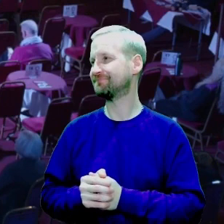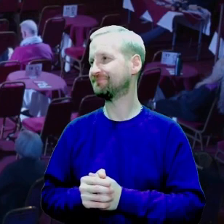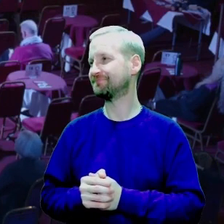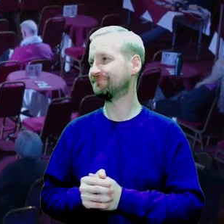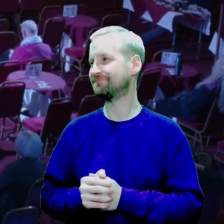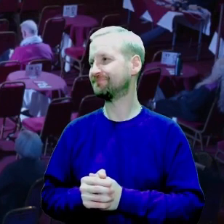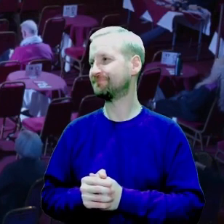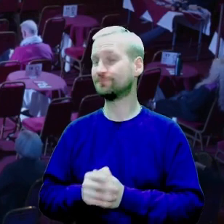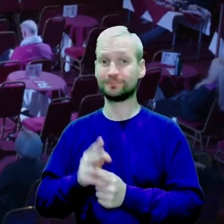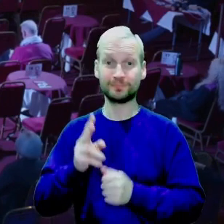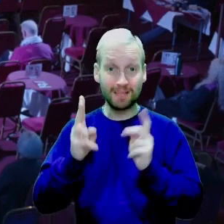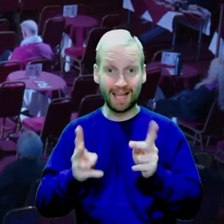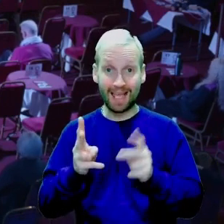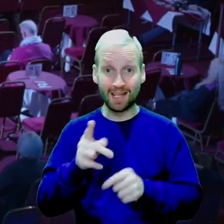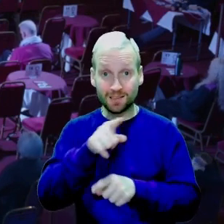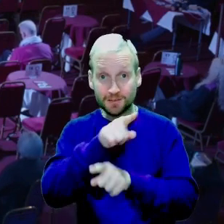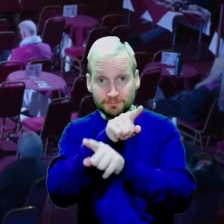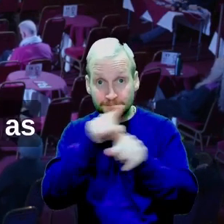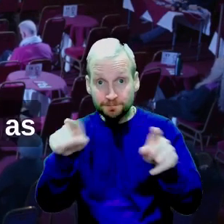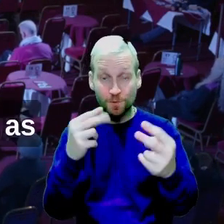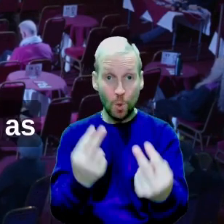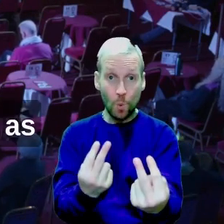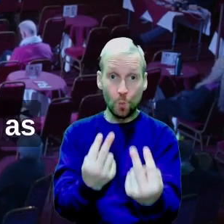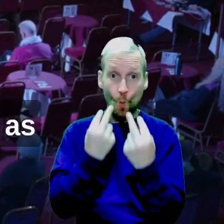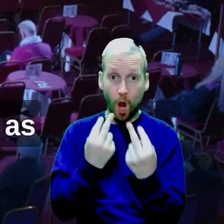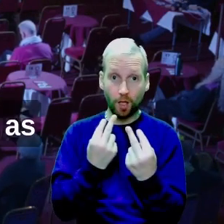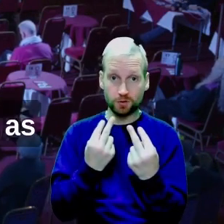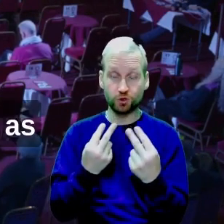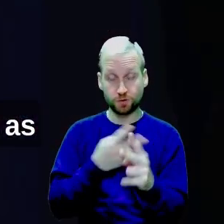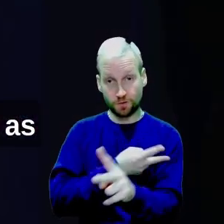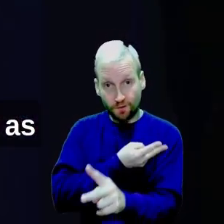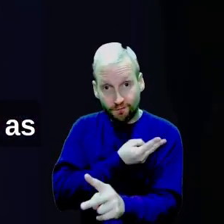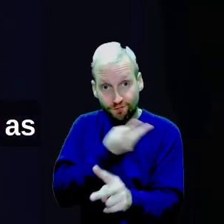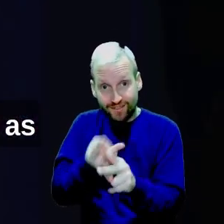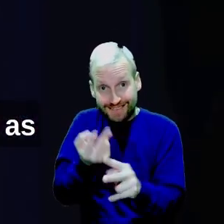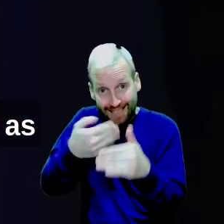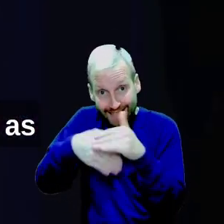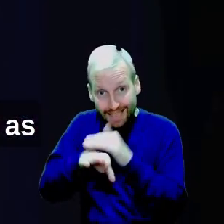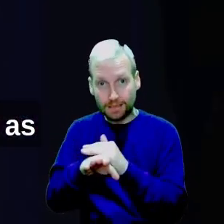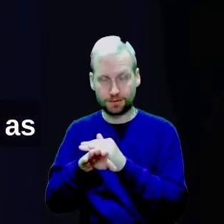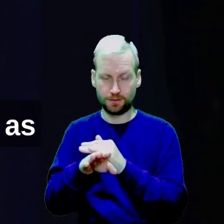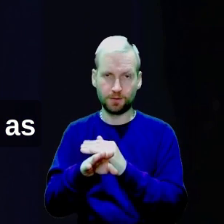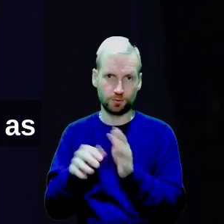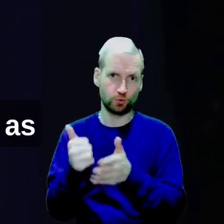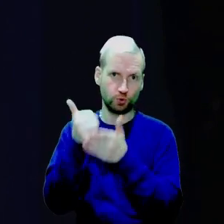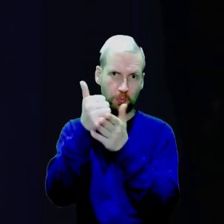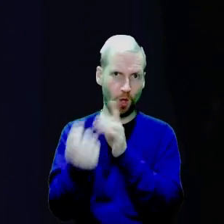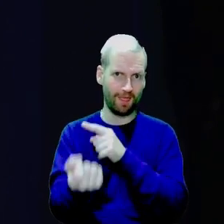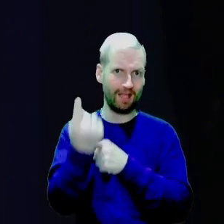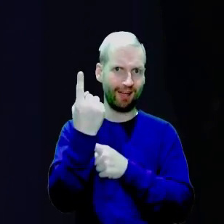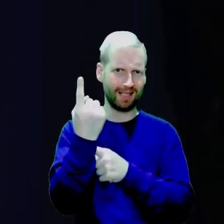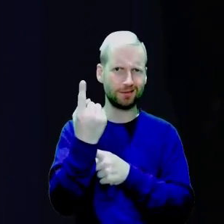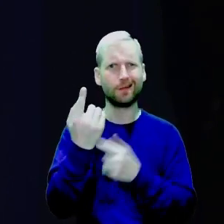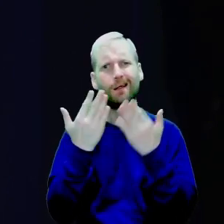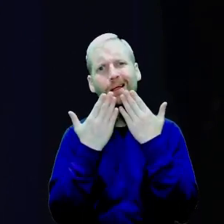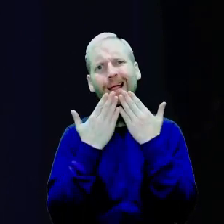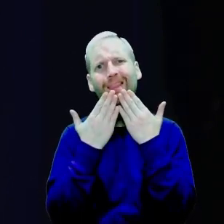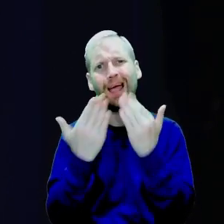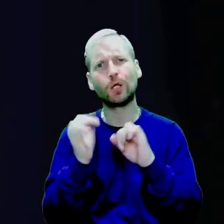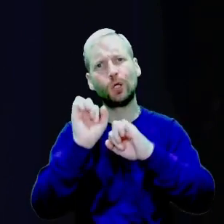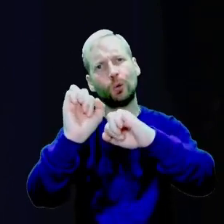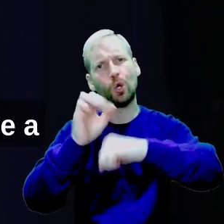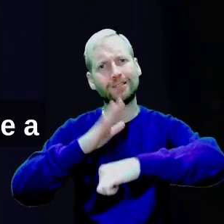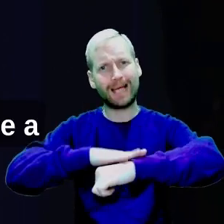And once again, a big thank you to all of you for coming along today and supporting the event as well. We really appreciate your